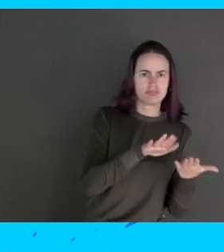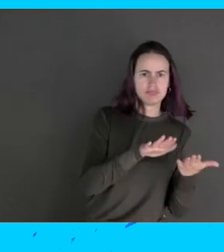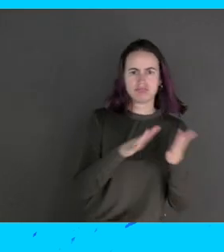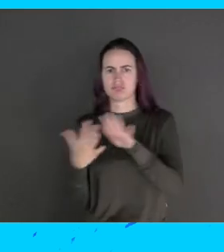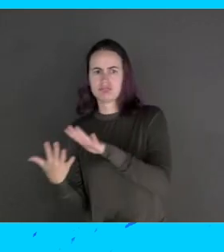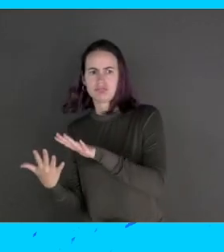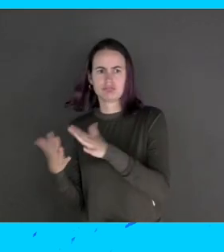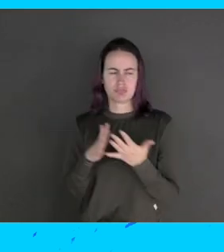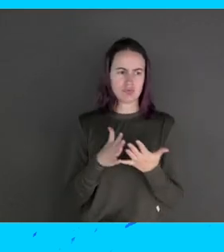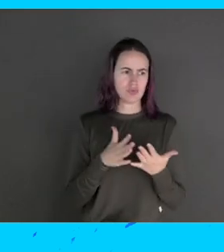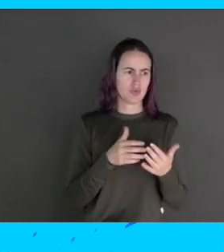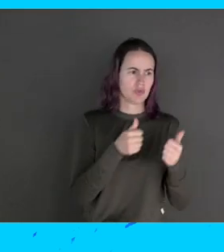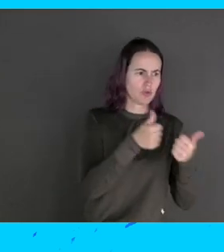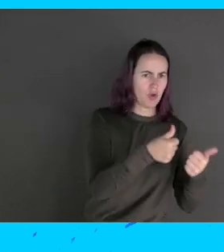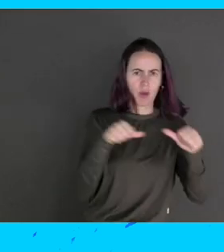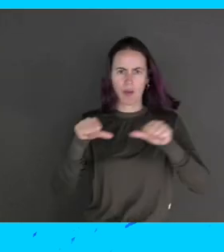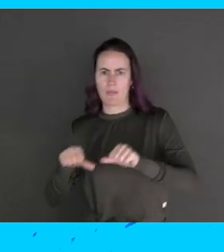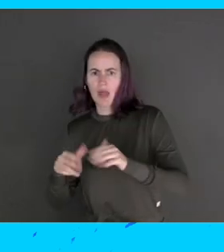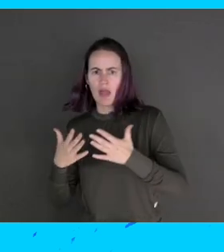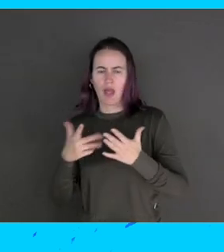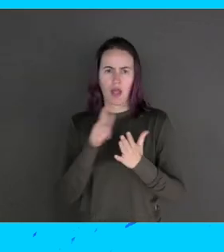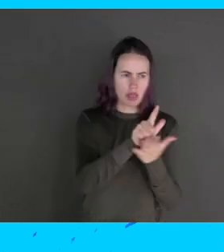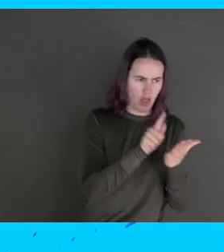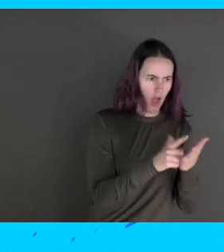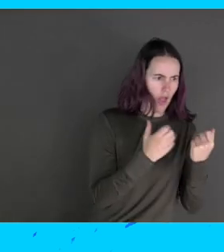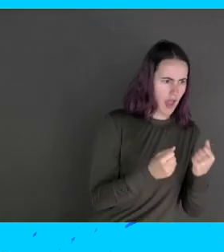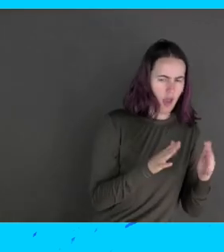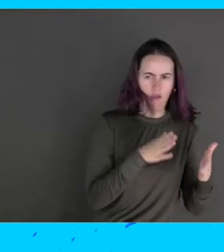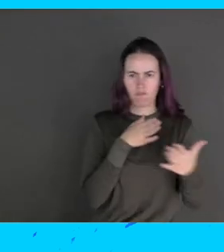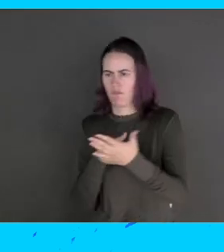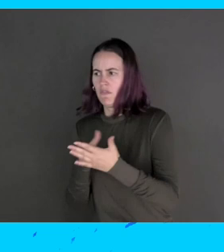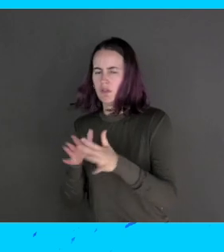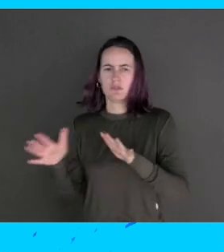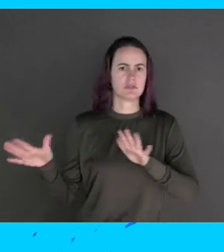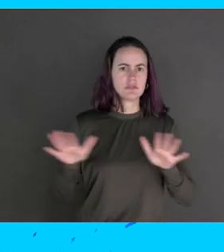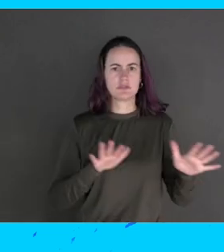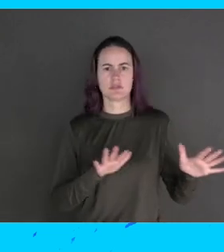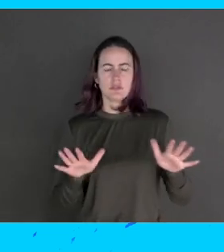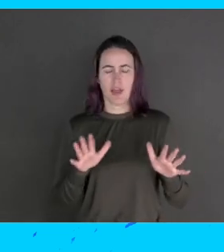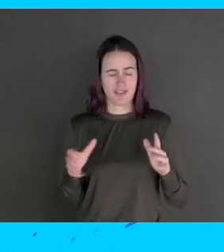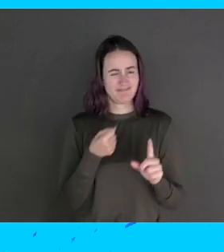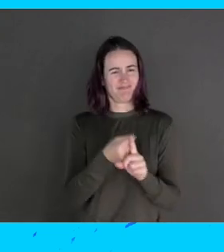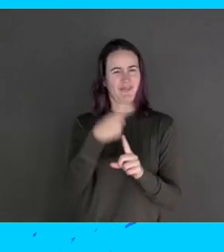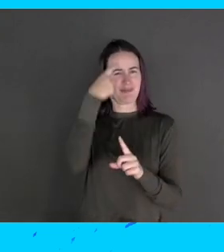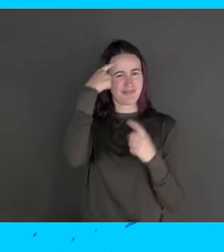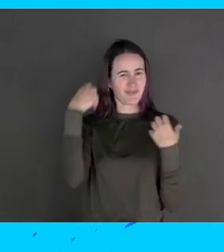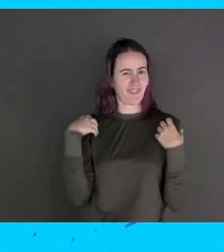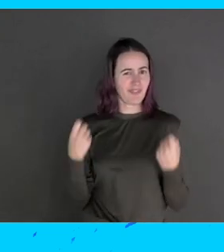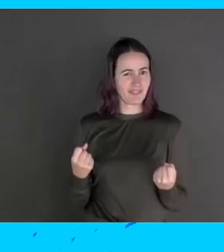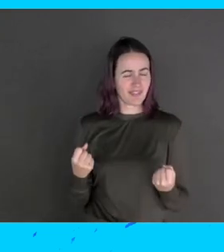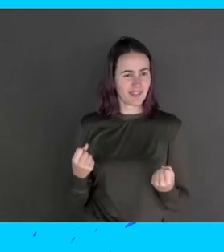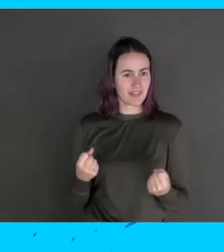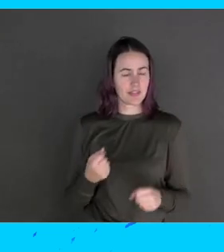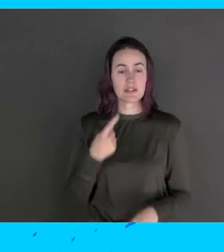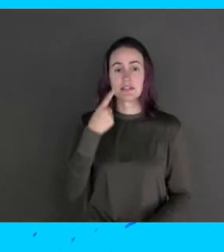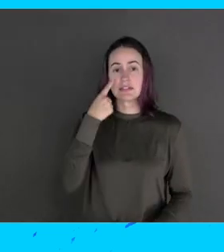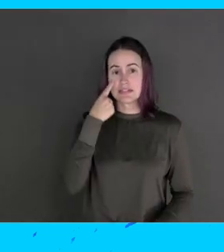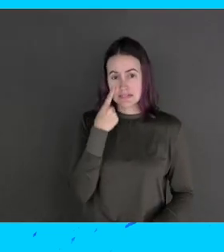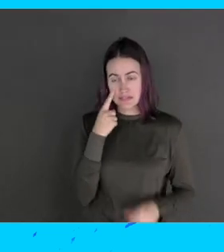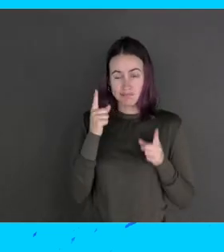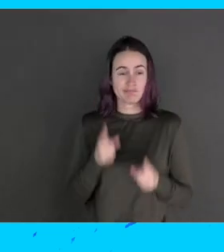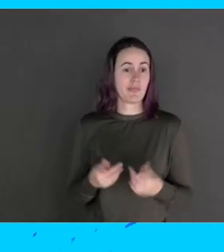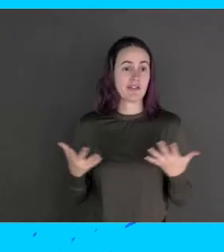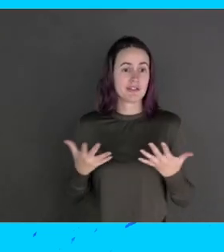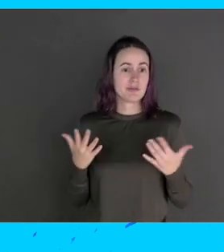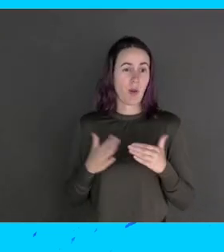and illegal, and it has a huge effect on our mental health. So one thing from everybody we could see is the need for a lot more support with our